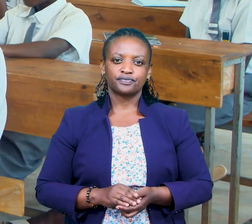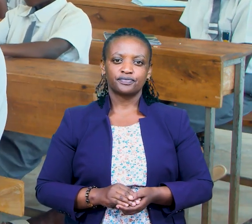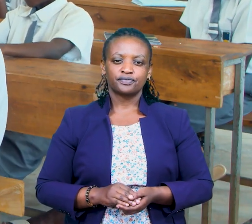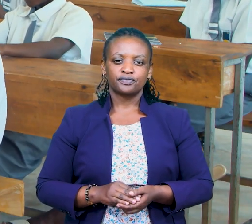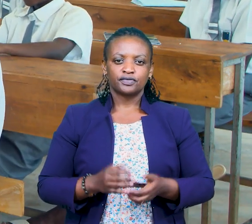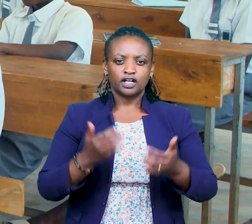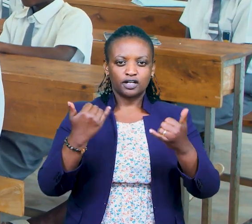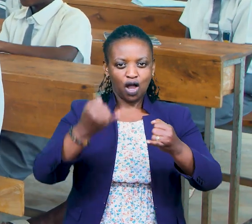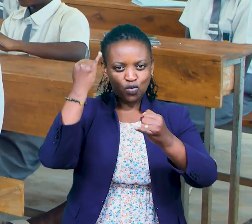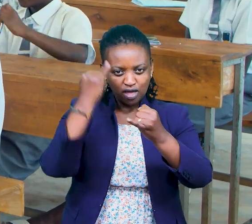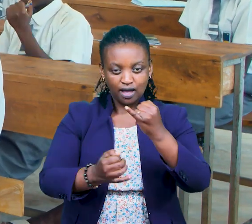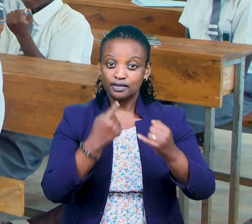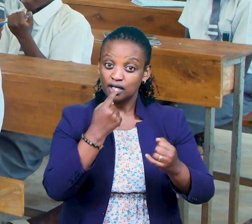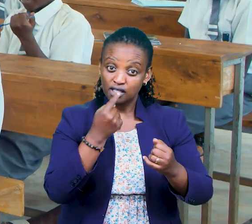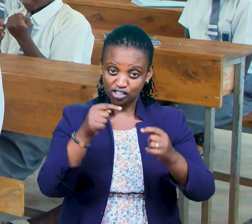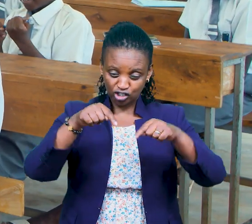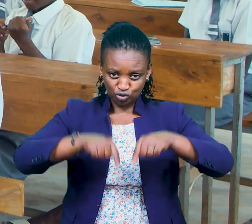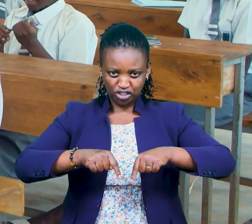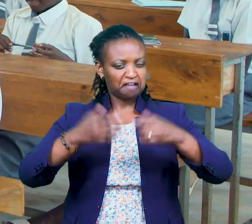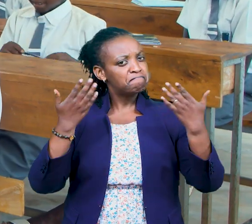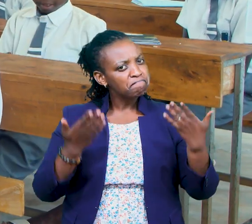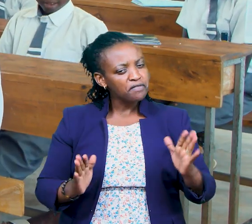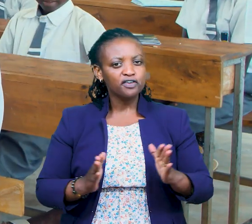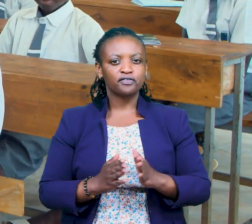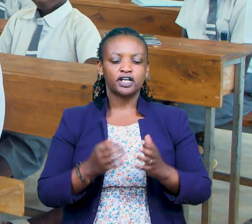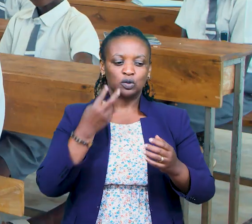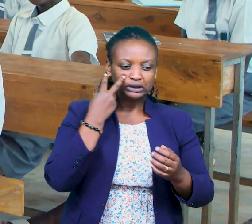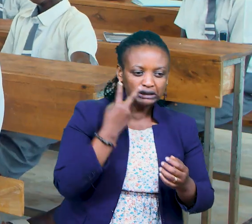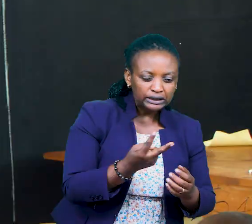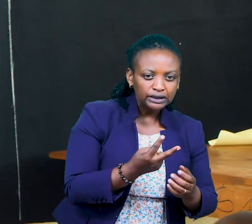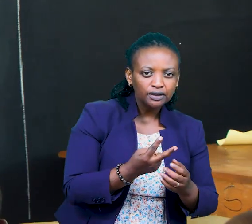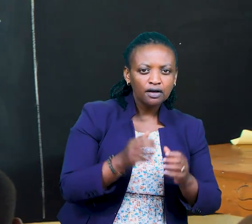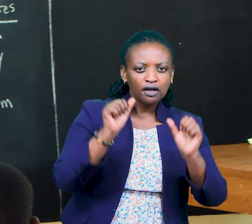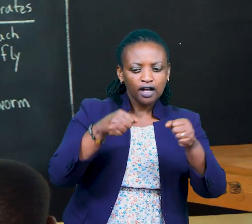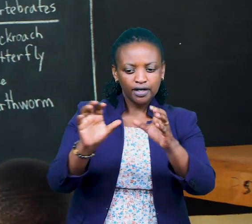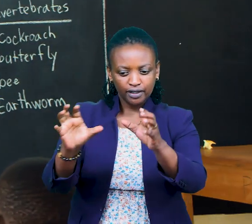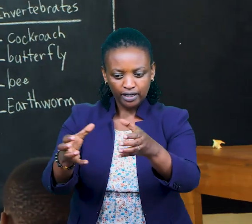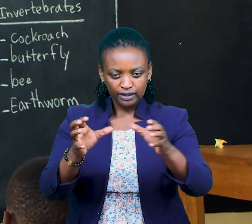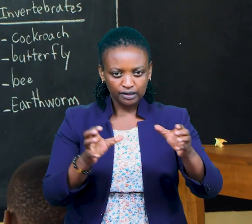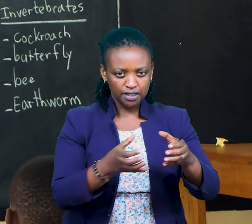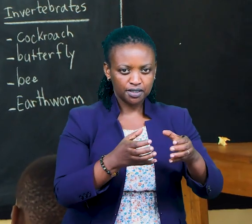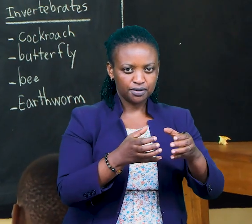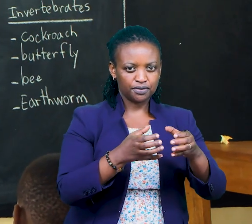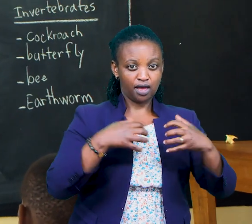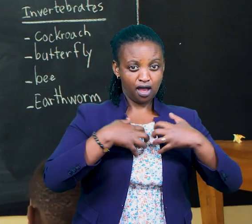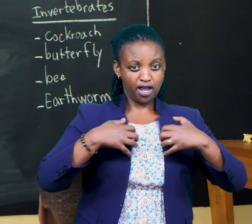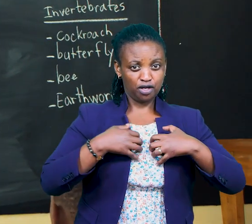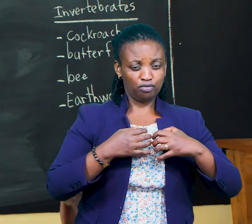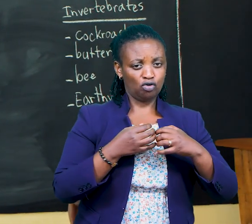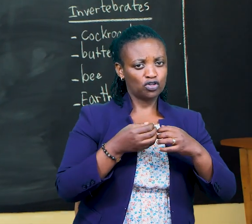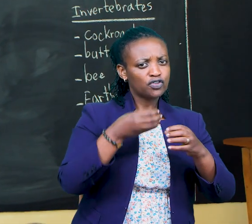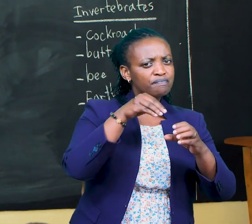We are ending our lesson of today. We have seen that we can classify animals